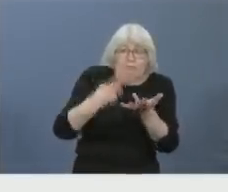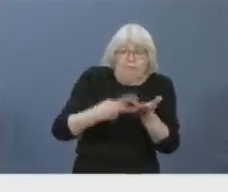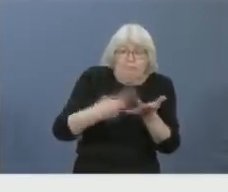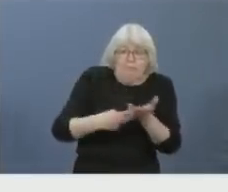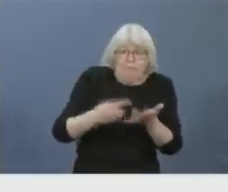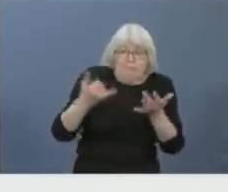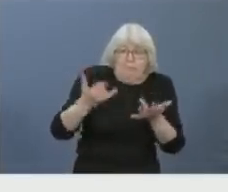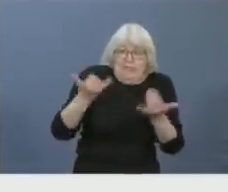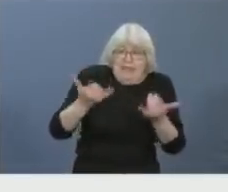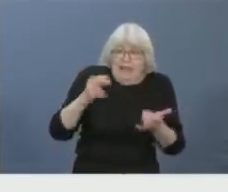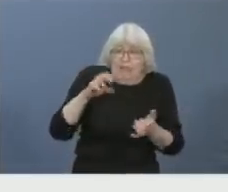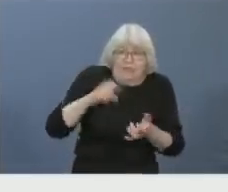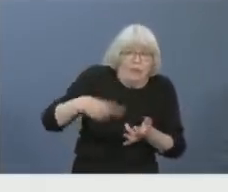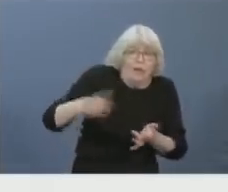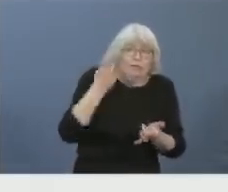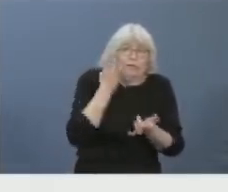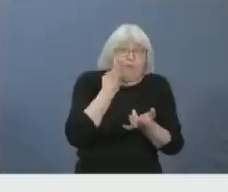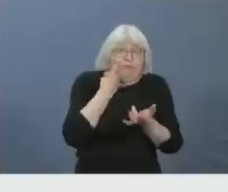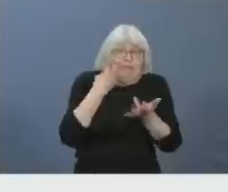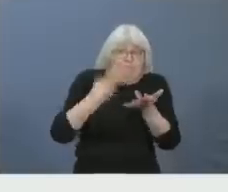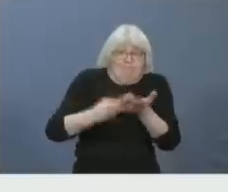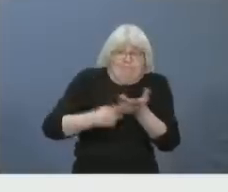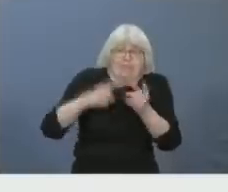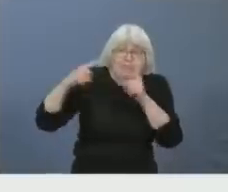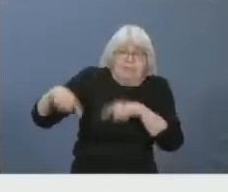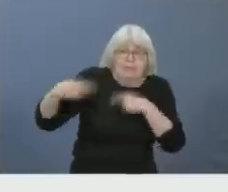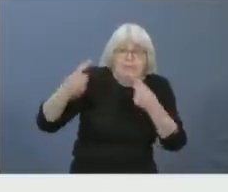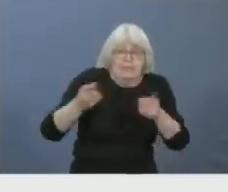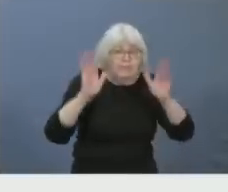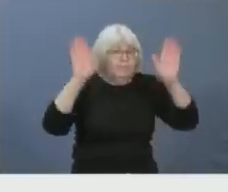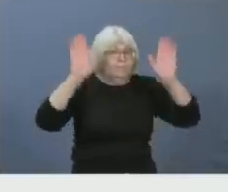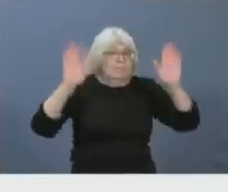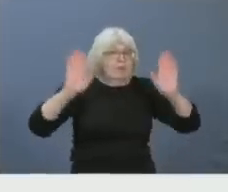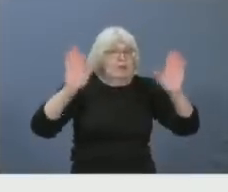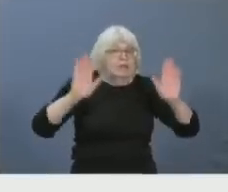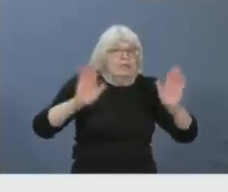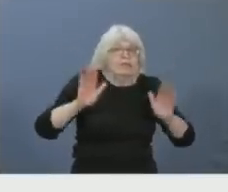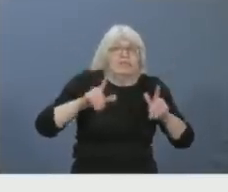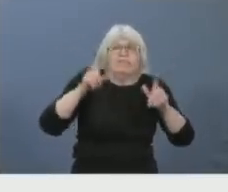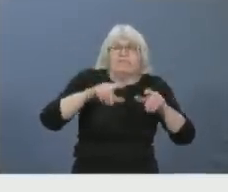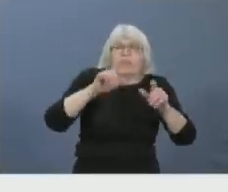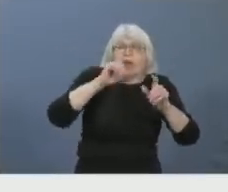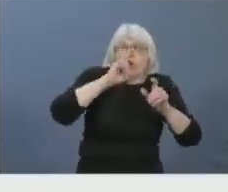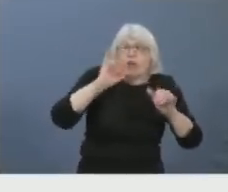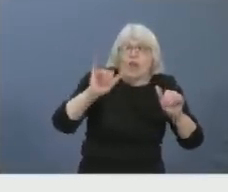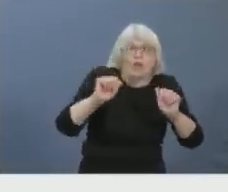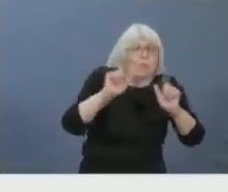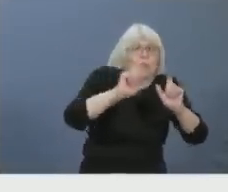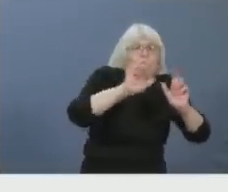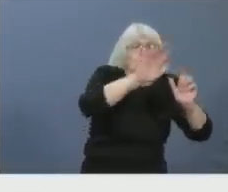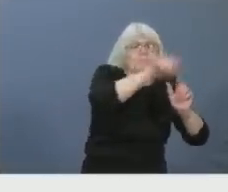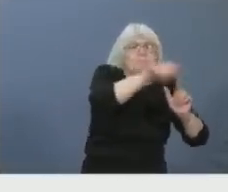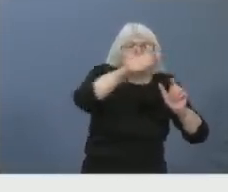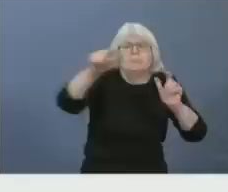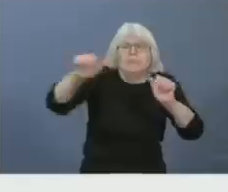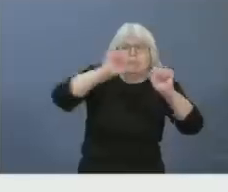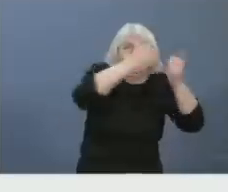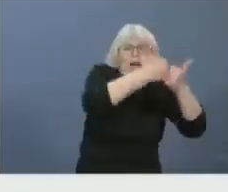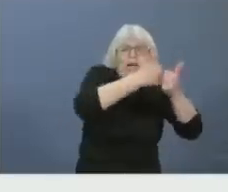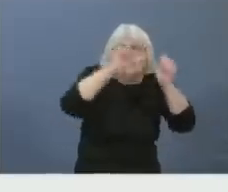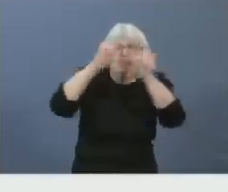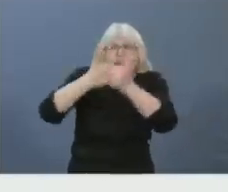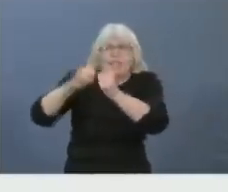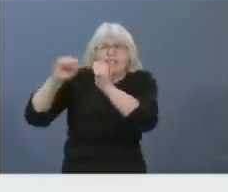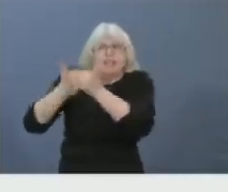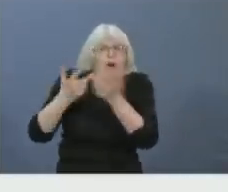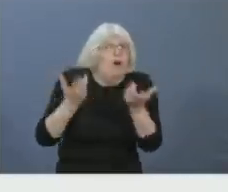on a variety of fronts, and where some of the challenging areas are, to provide as much support as possible in cooperation with several organizations who